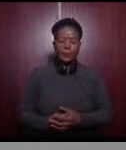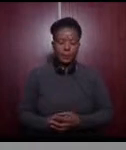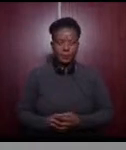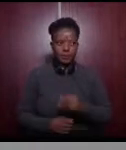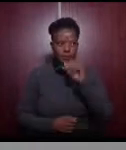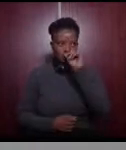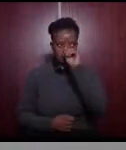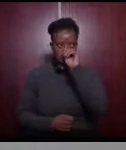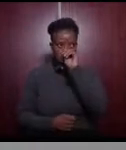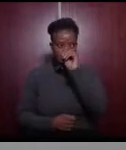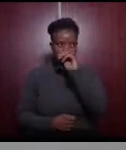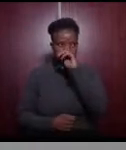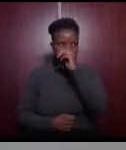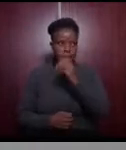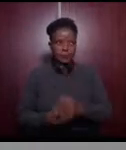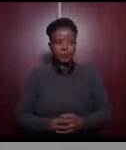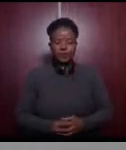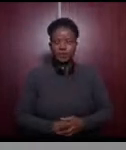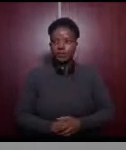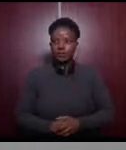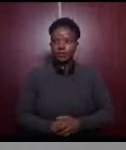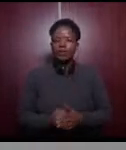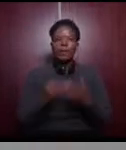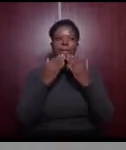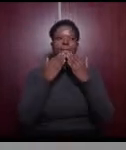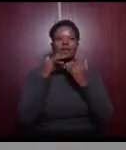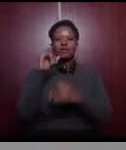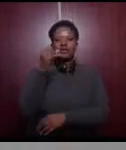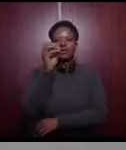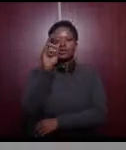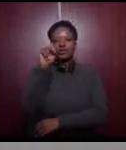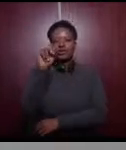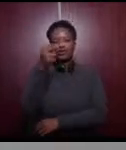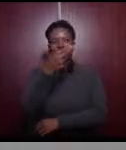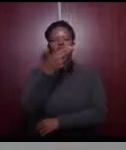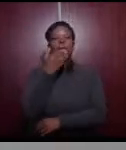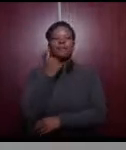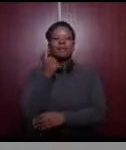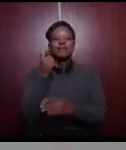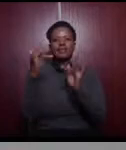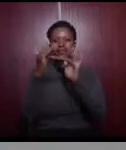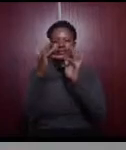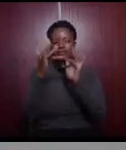John, can you please check the platform if there are any hands?